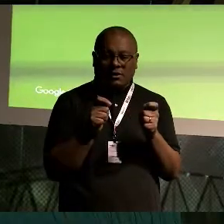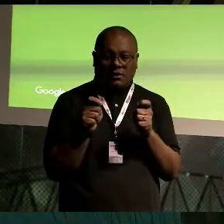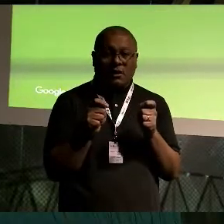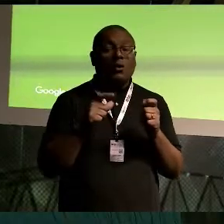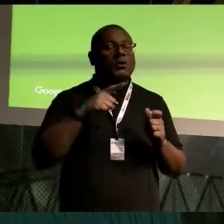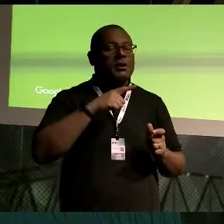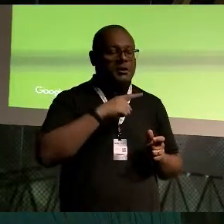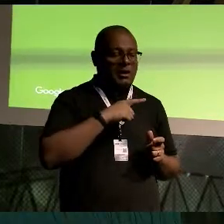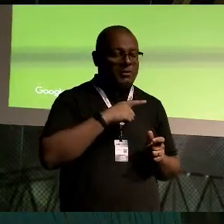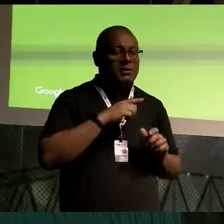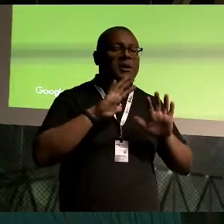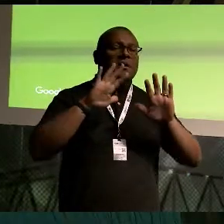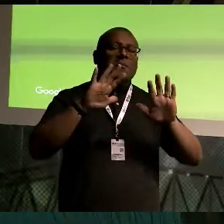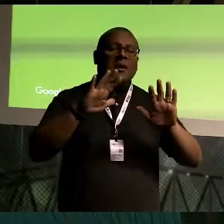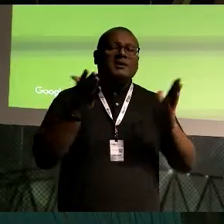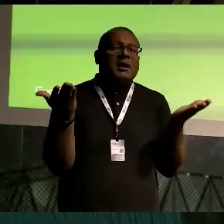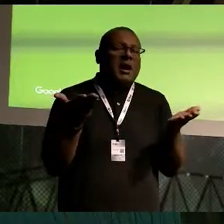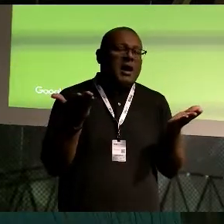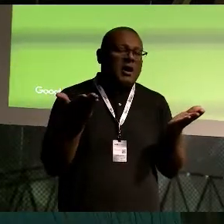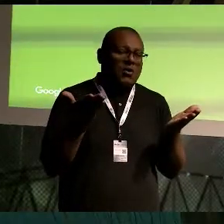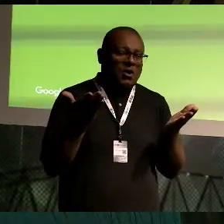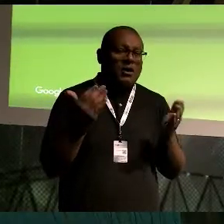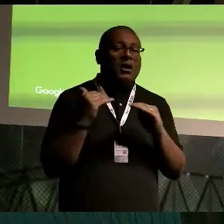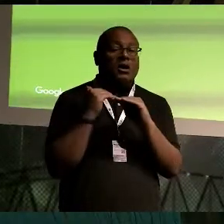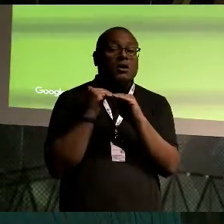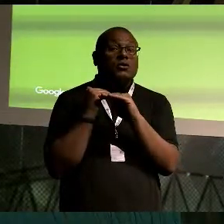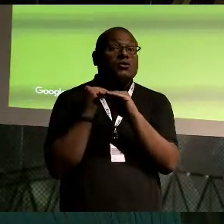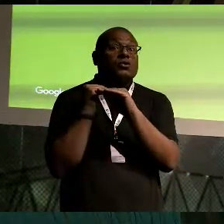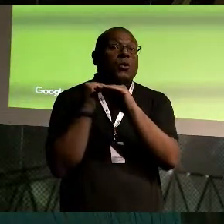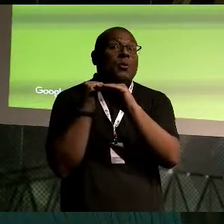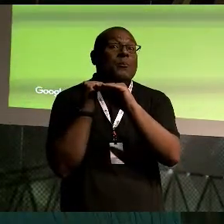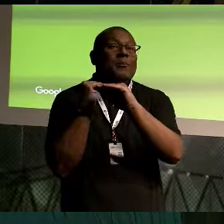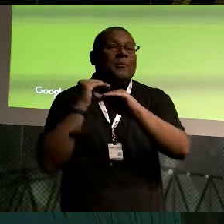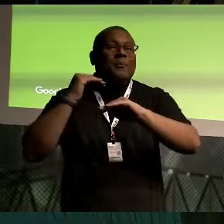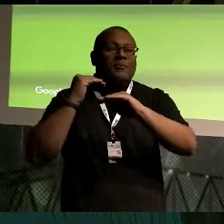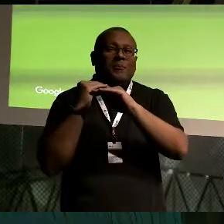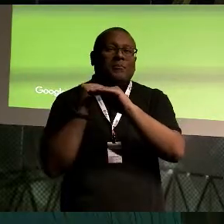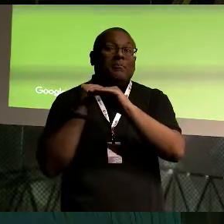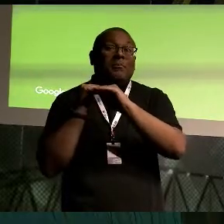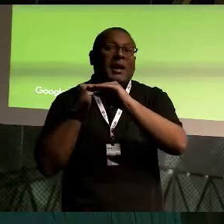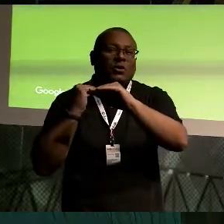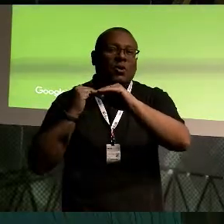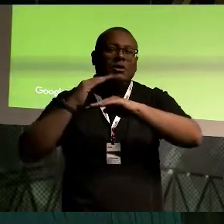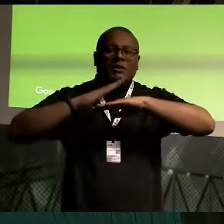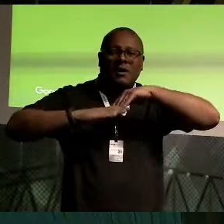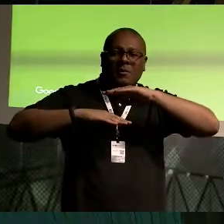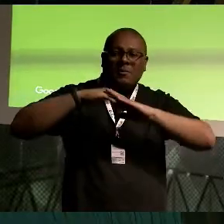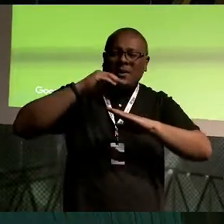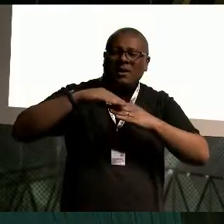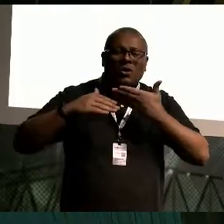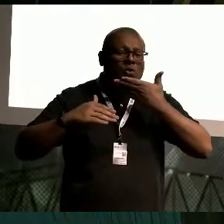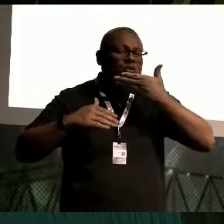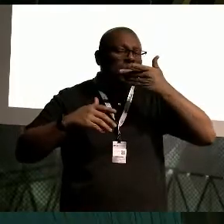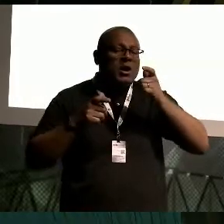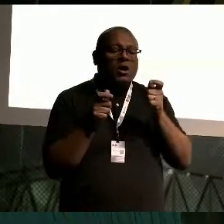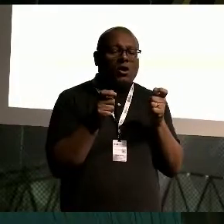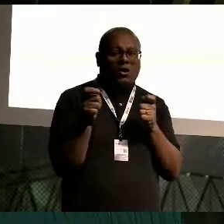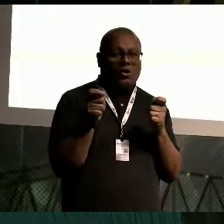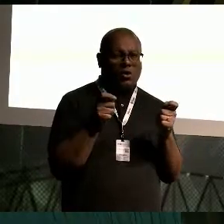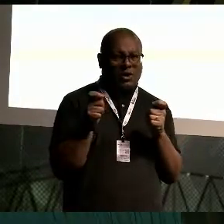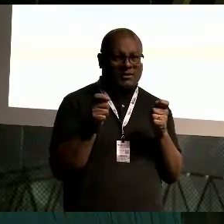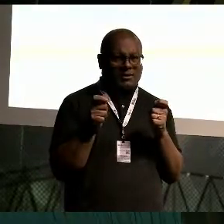have. But now let's look at some patterns and best practices that I've seen in service orchestration. Well, first